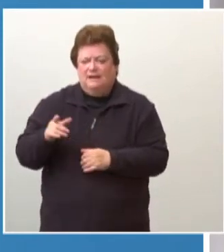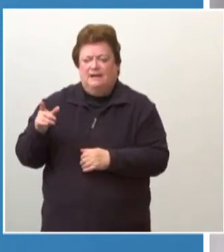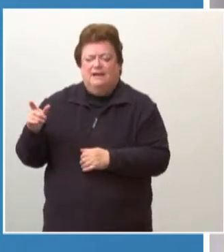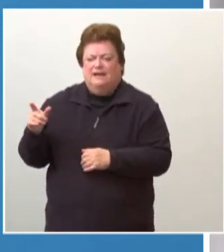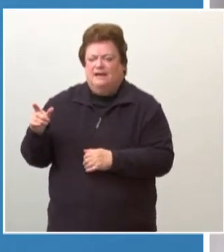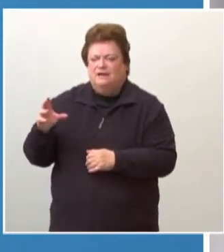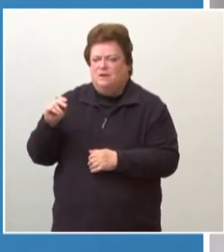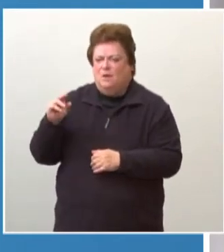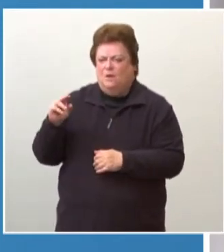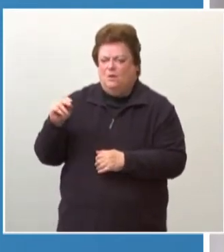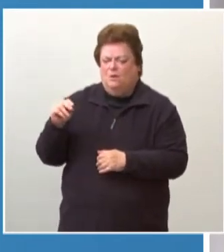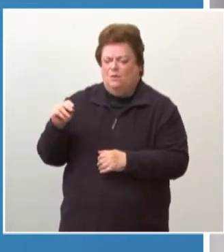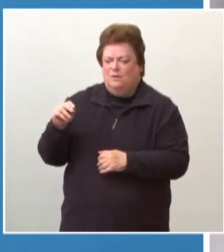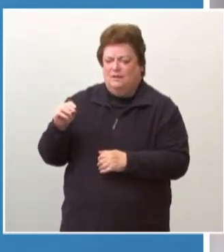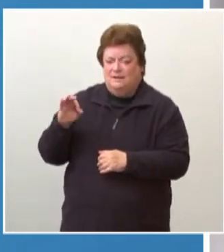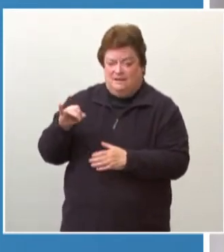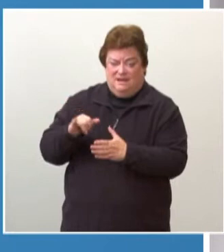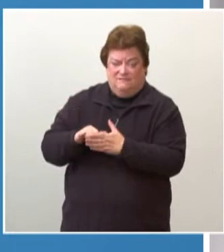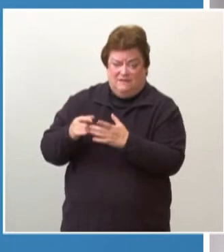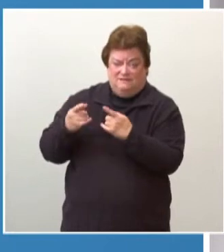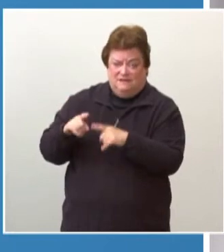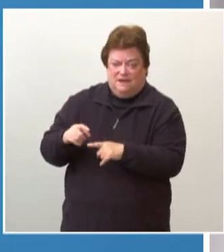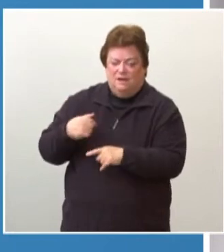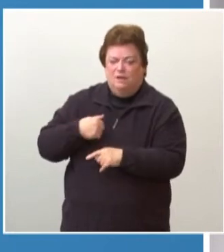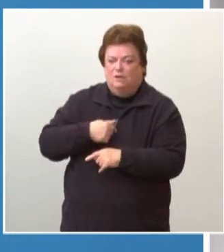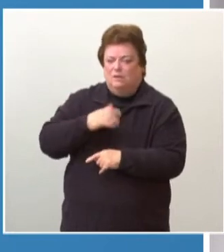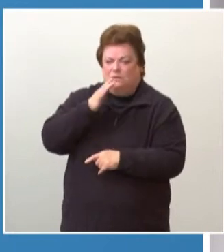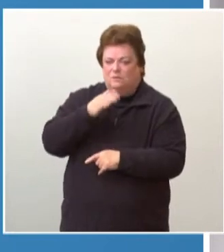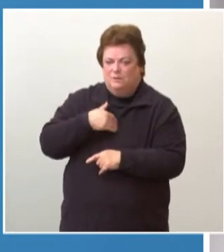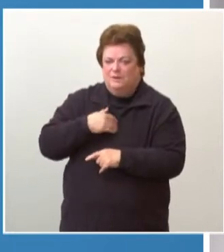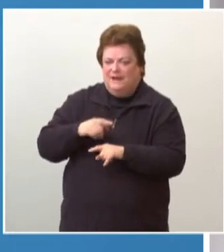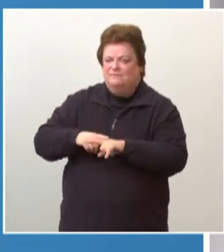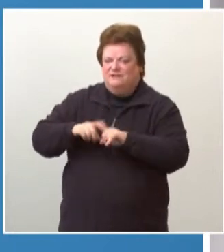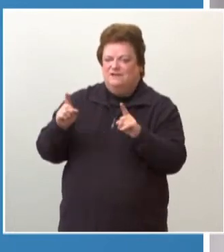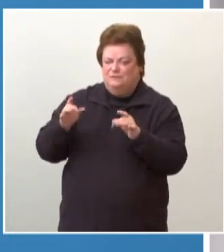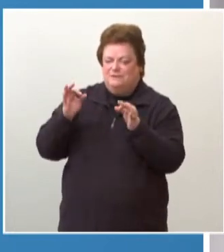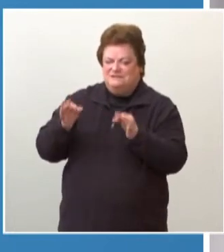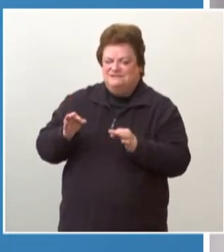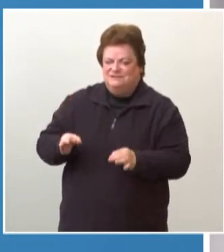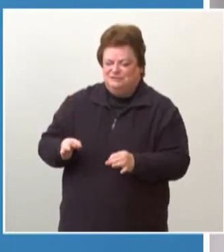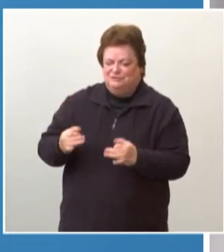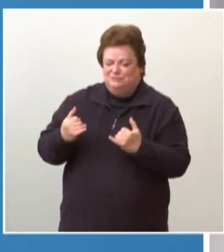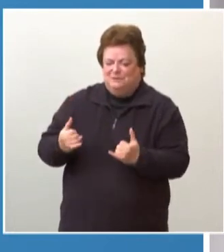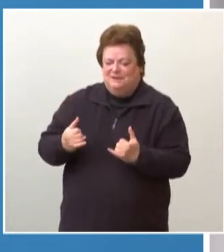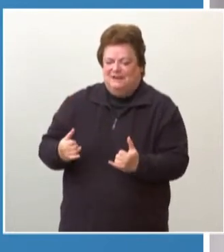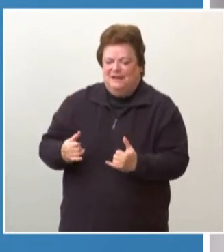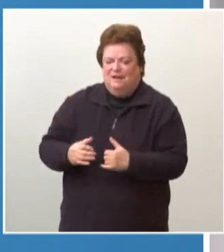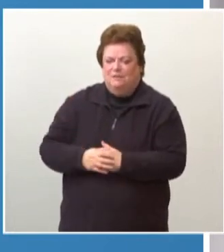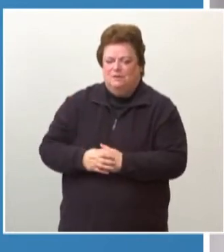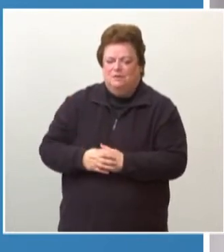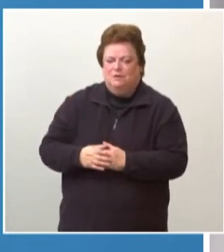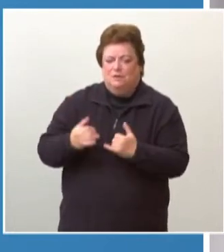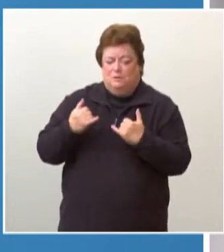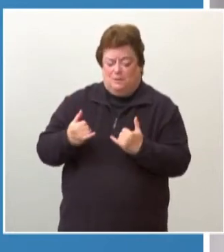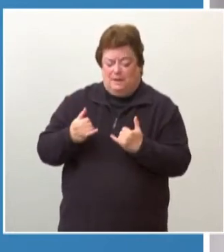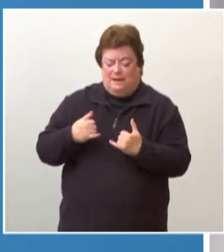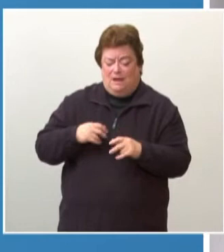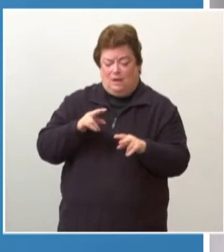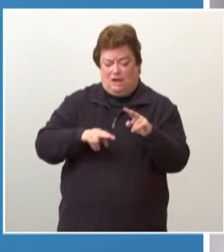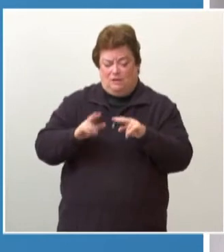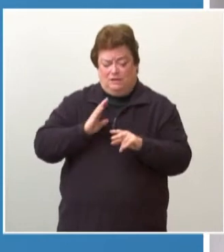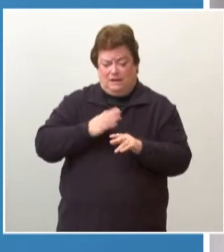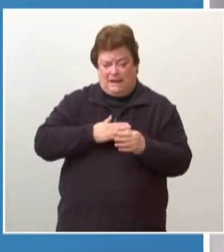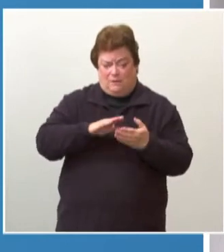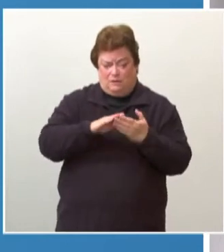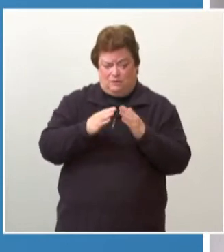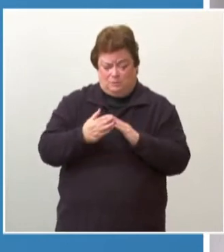affected. If that were the case, we would have a lot of different decisions. I look at our community and